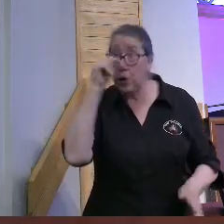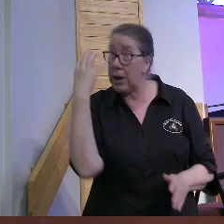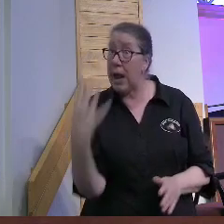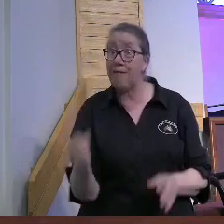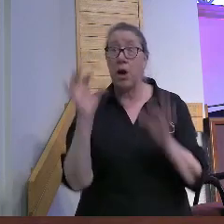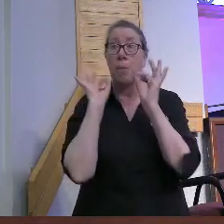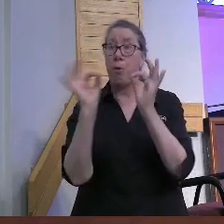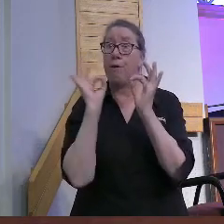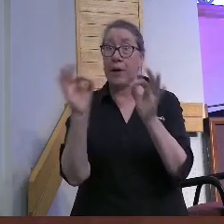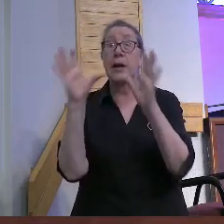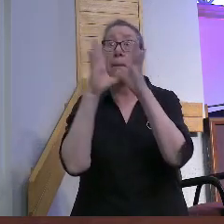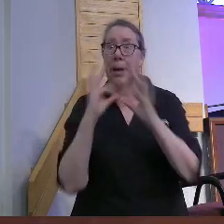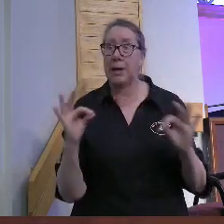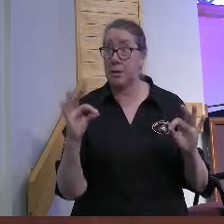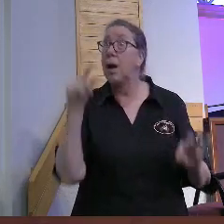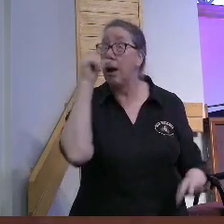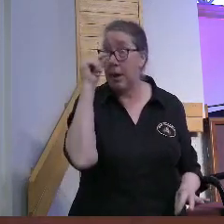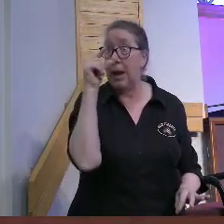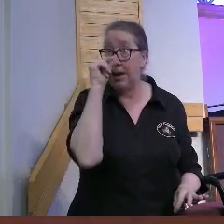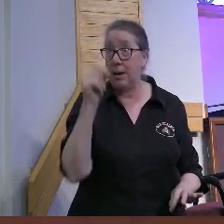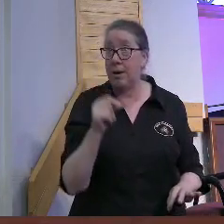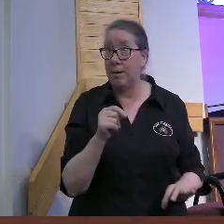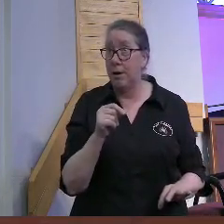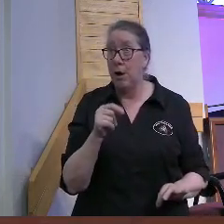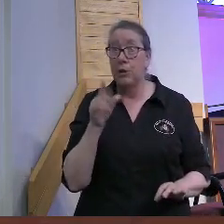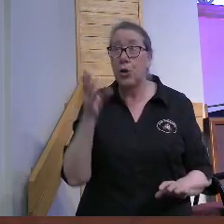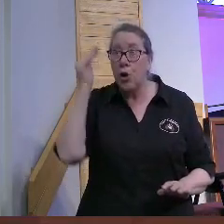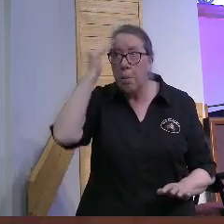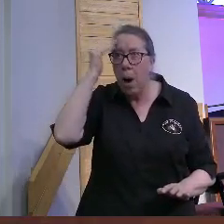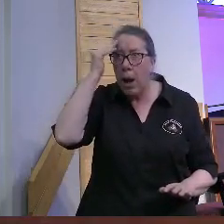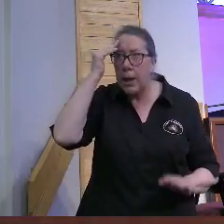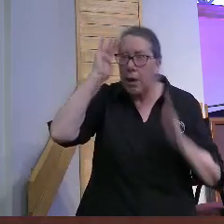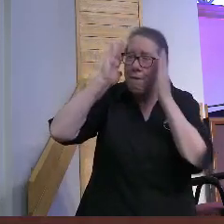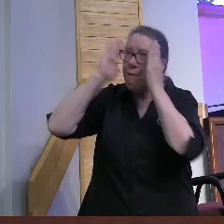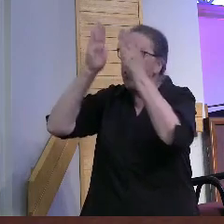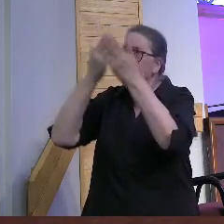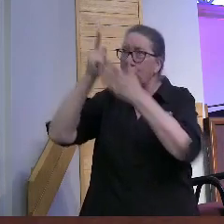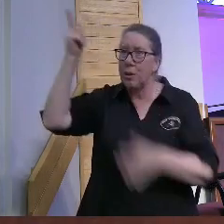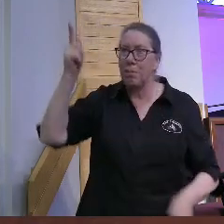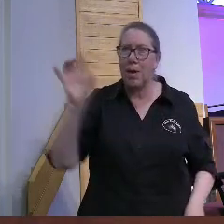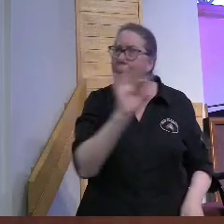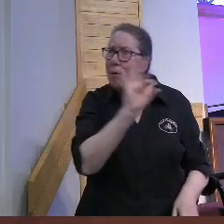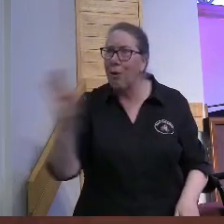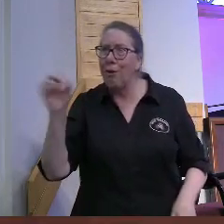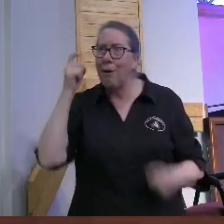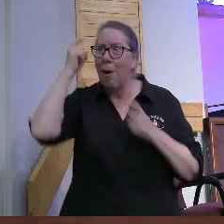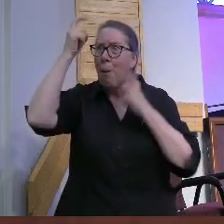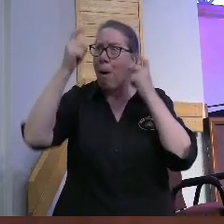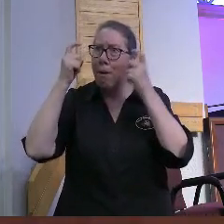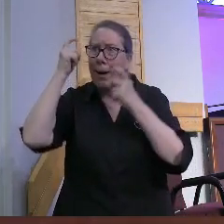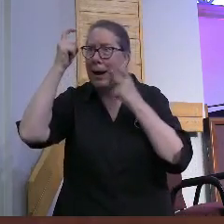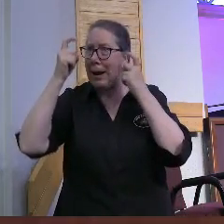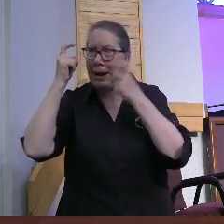perfect peace. Keep your mind stayed on Jesus. You don't have to worry. You don't have to